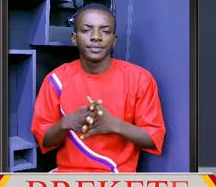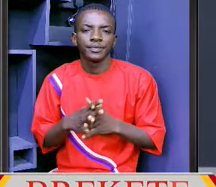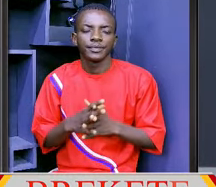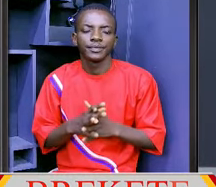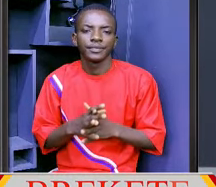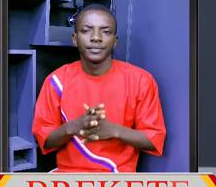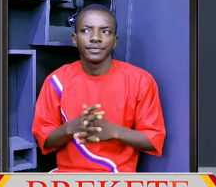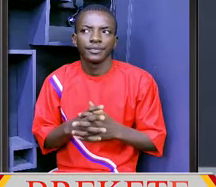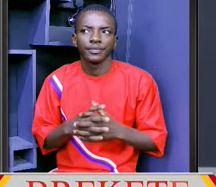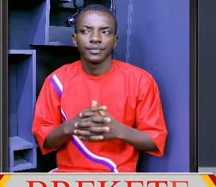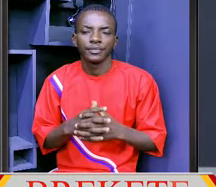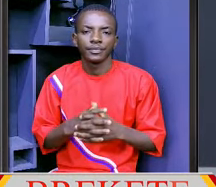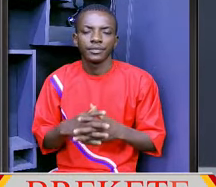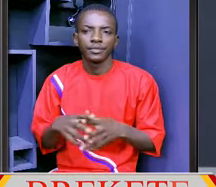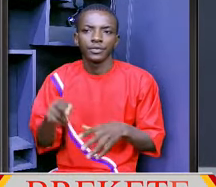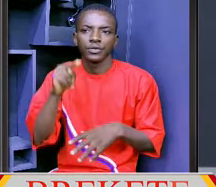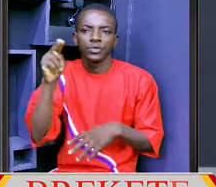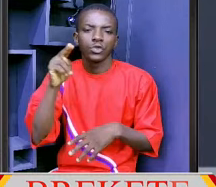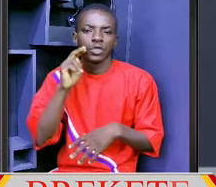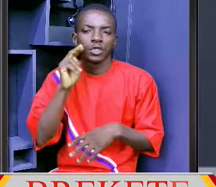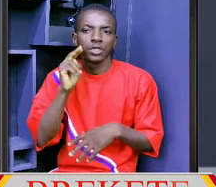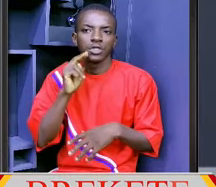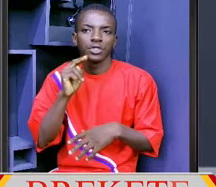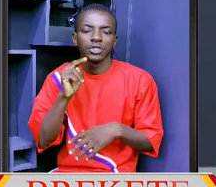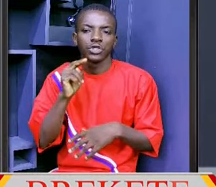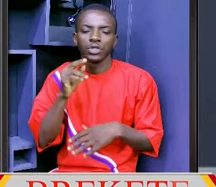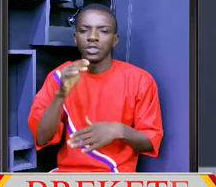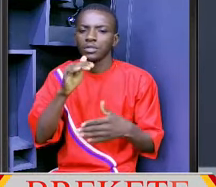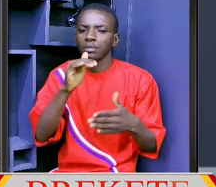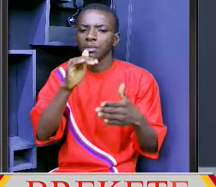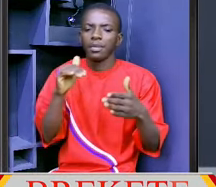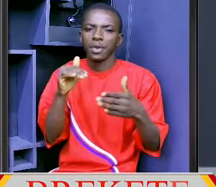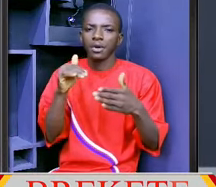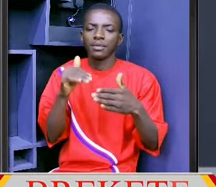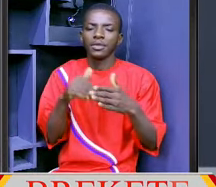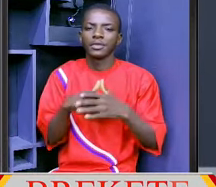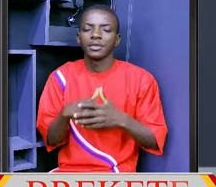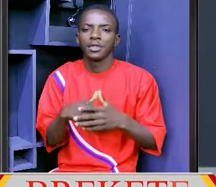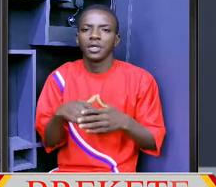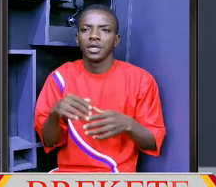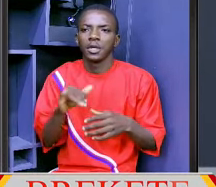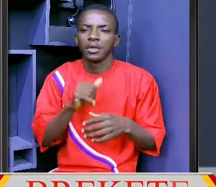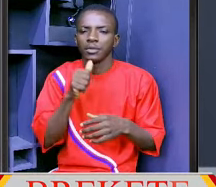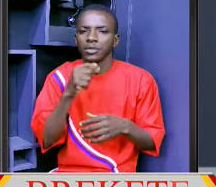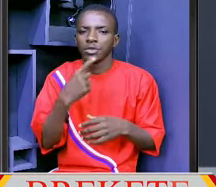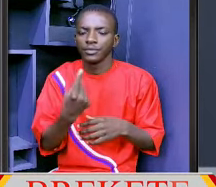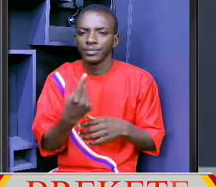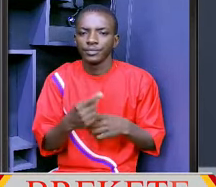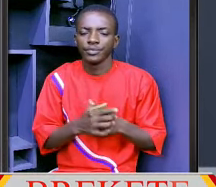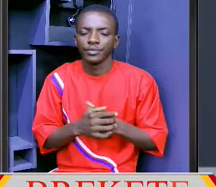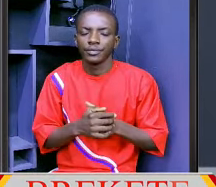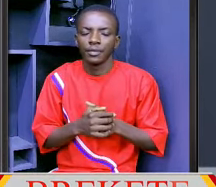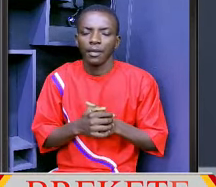Kai, Northern Nigeria is backward. I am telling you.